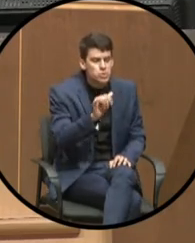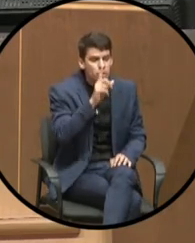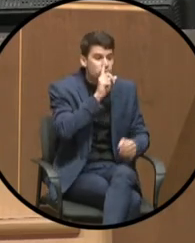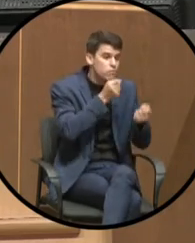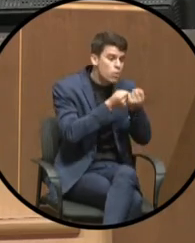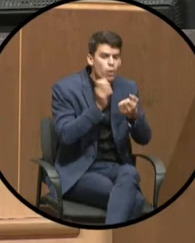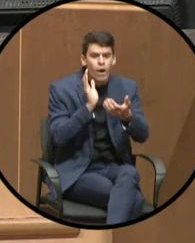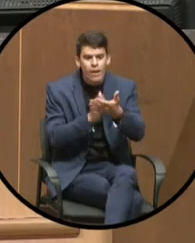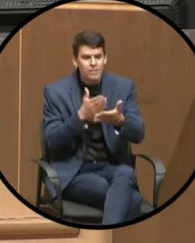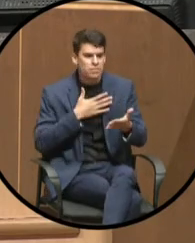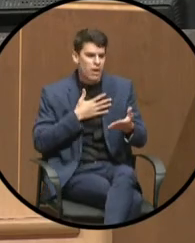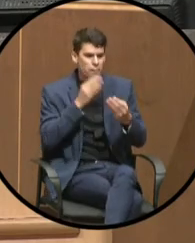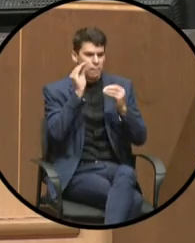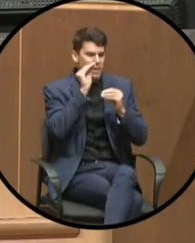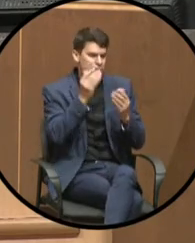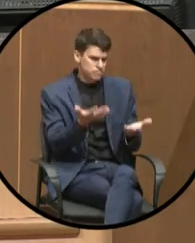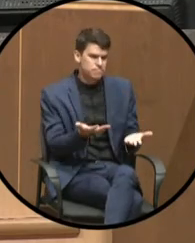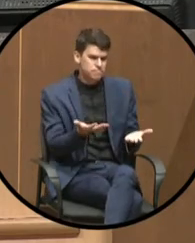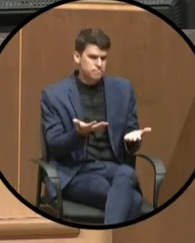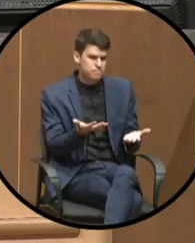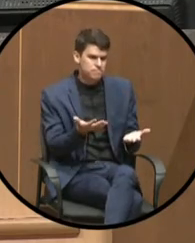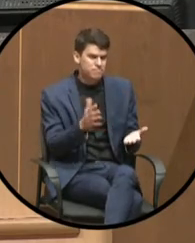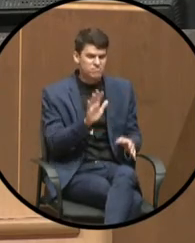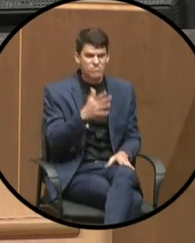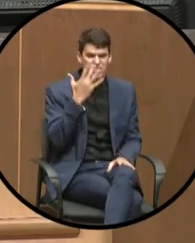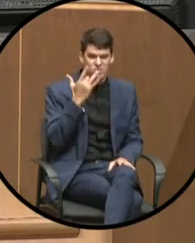against my opinion on this. And